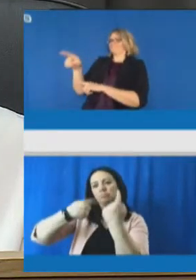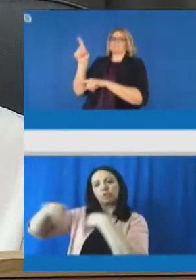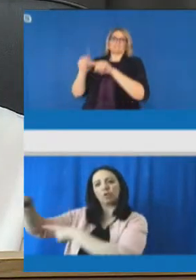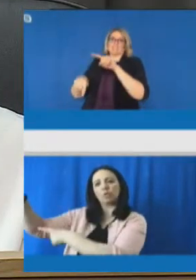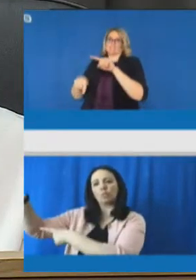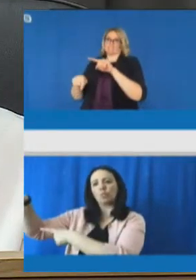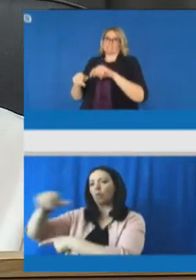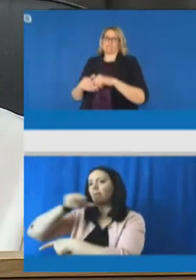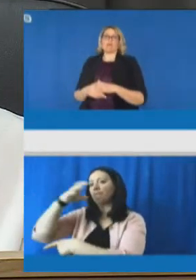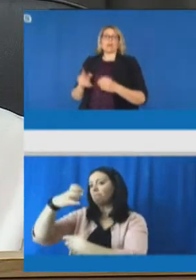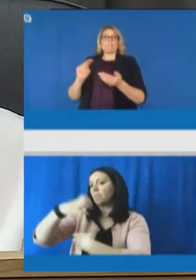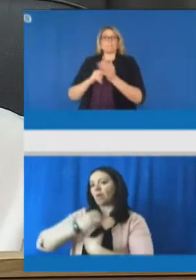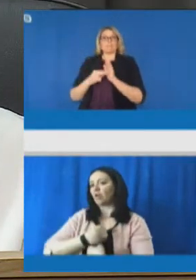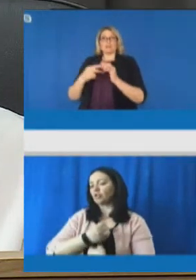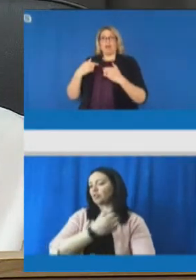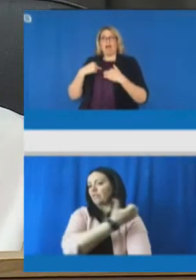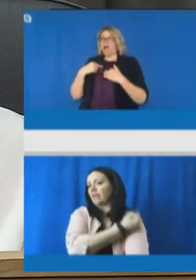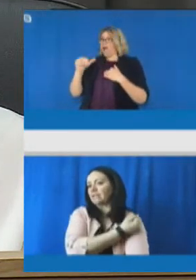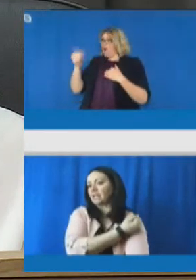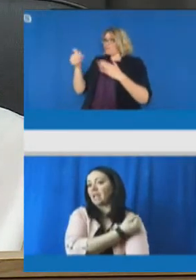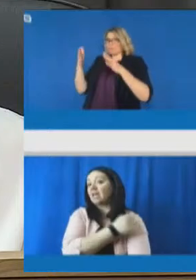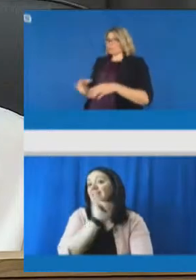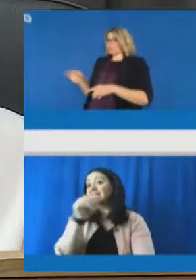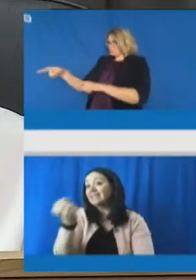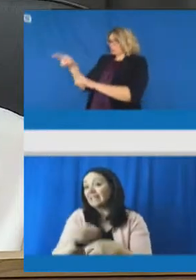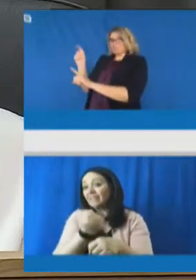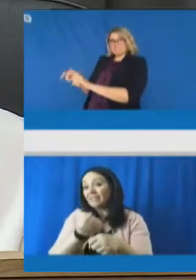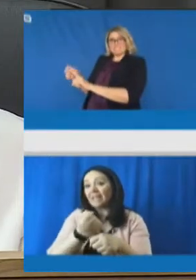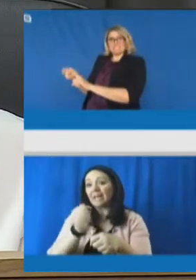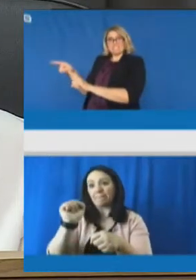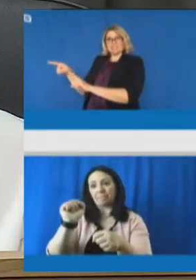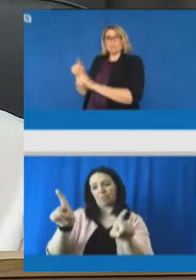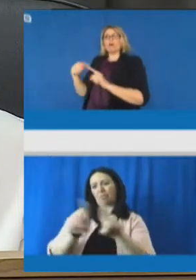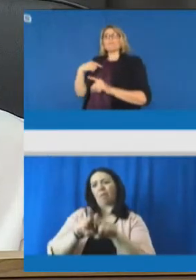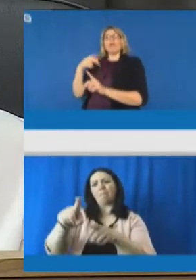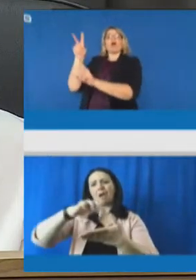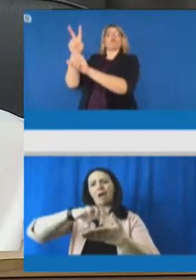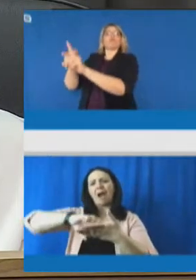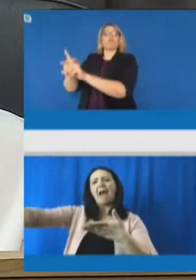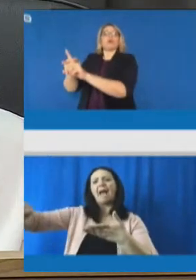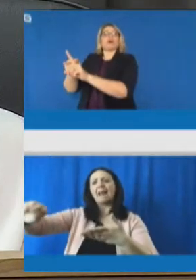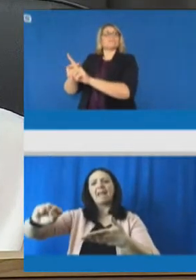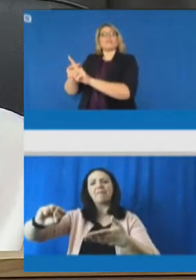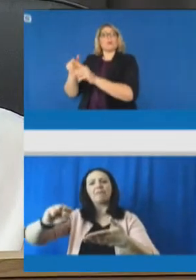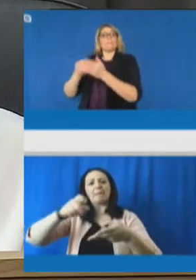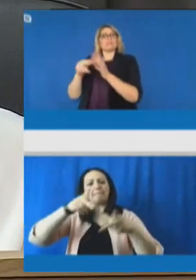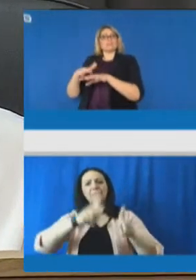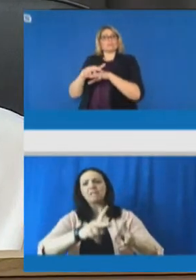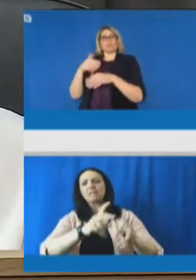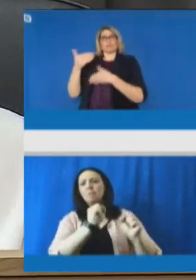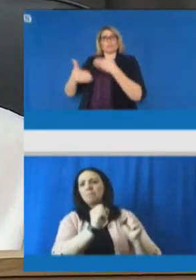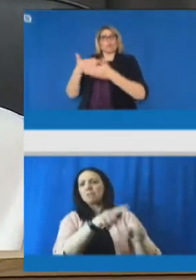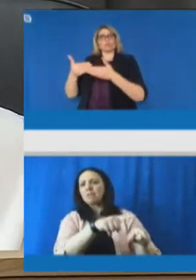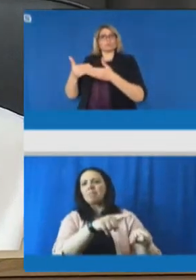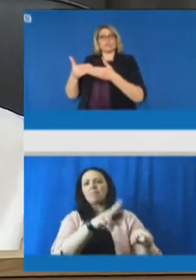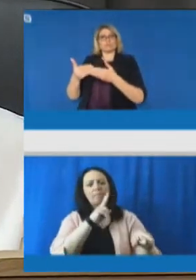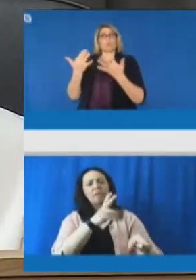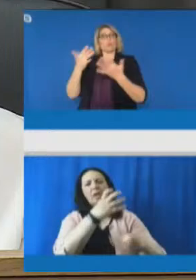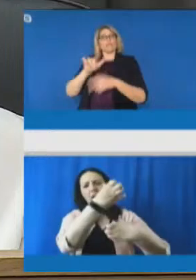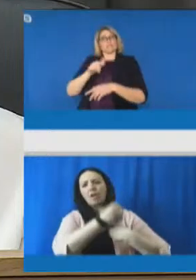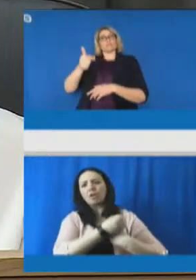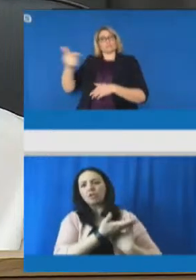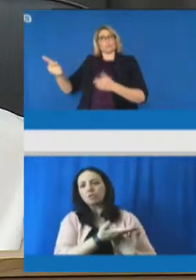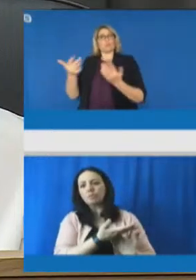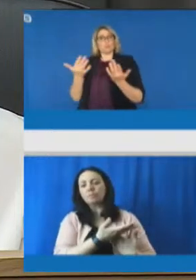healthy and safe. I know this is a lot of information and that your first inclination is to reach out now to try and book